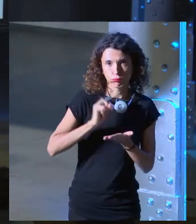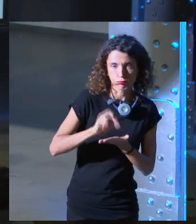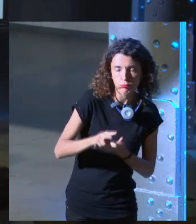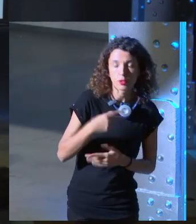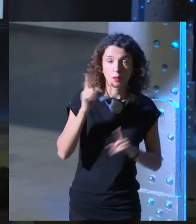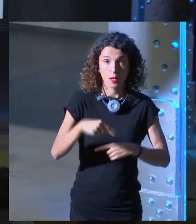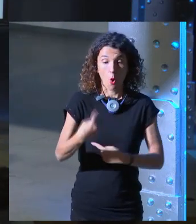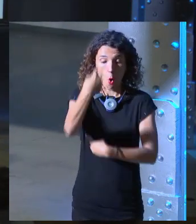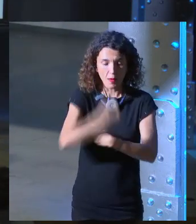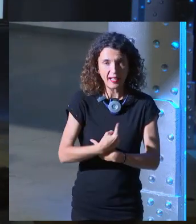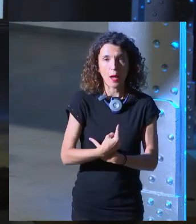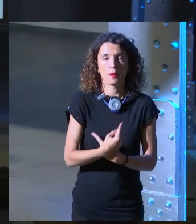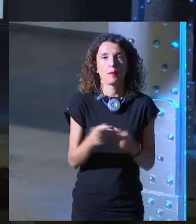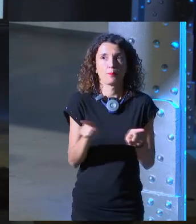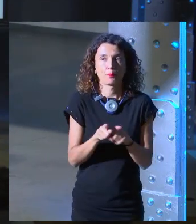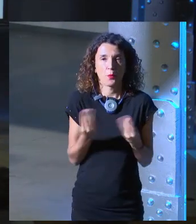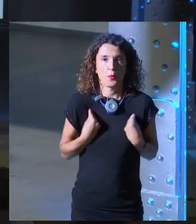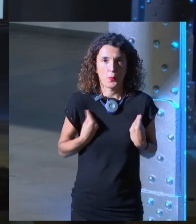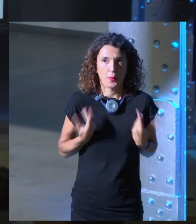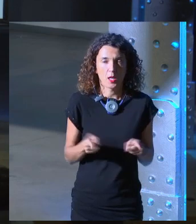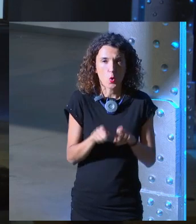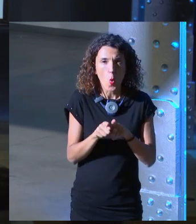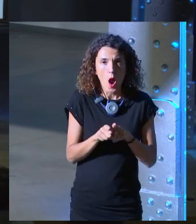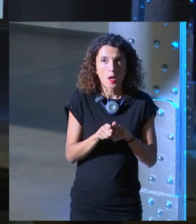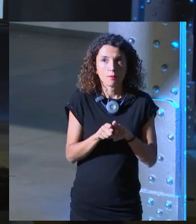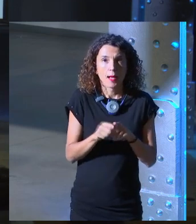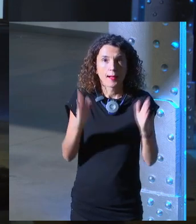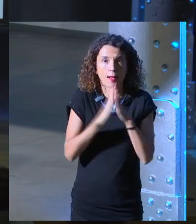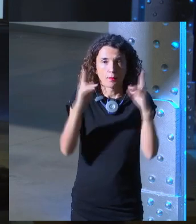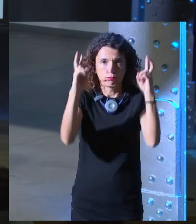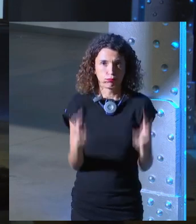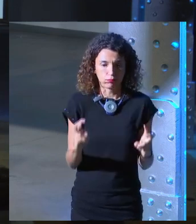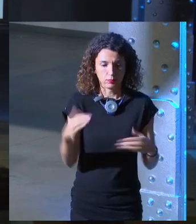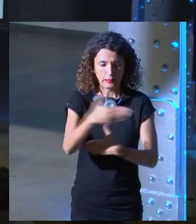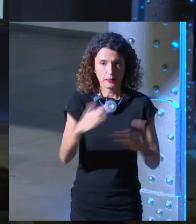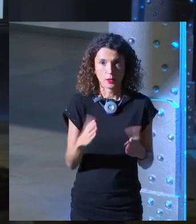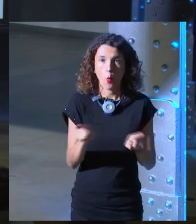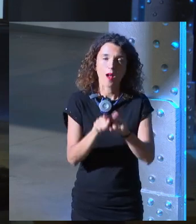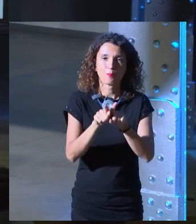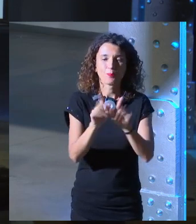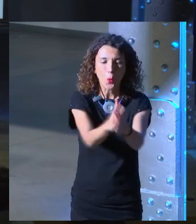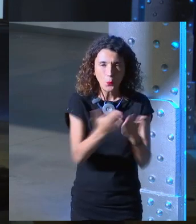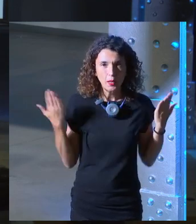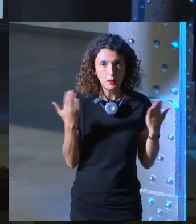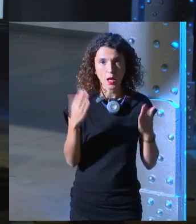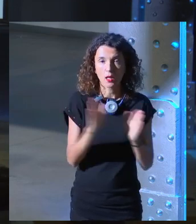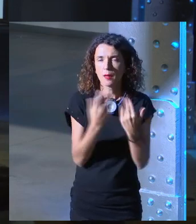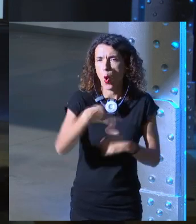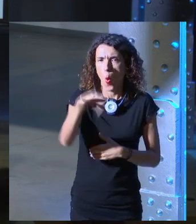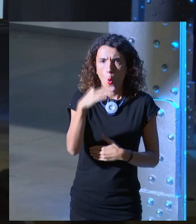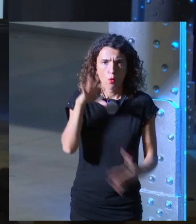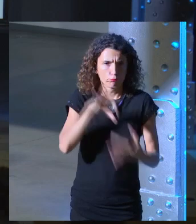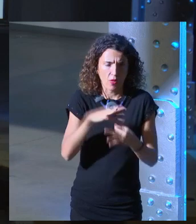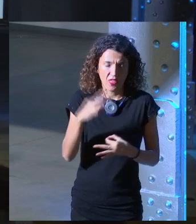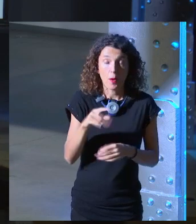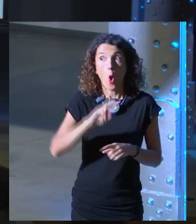and she was preaching out on the streets. At the same time, she was forced to live in 4